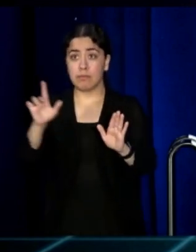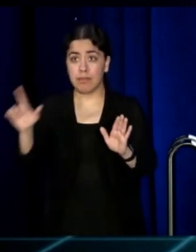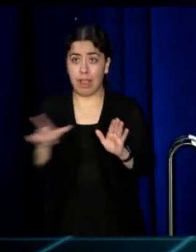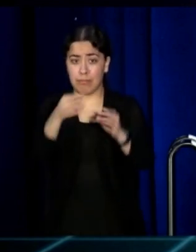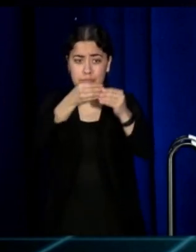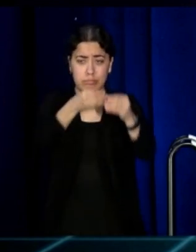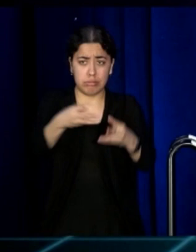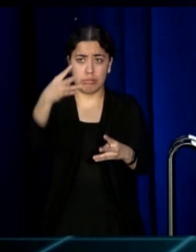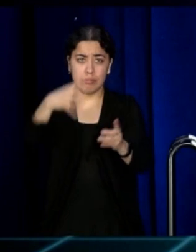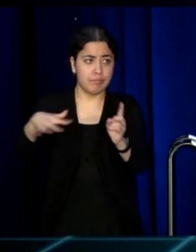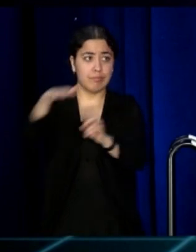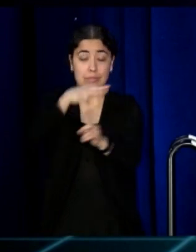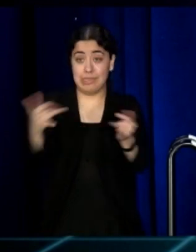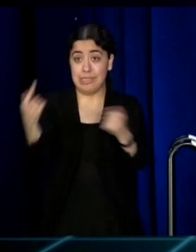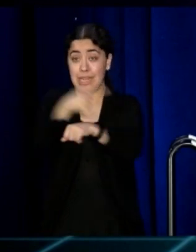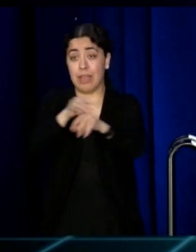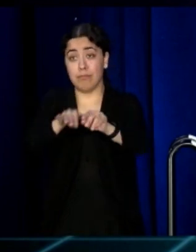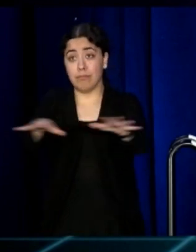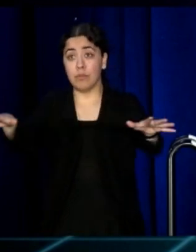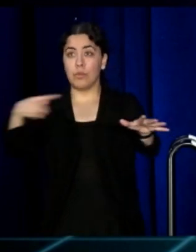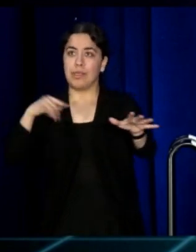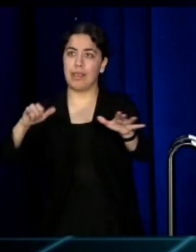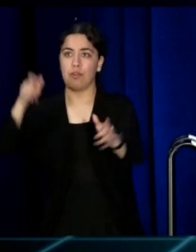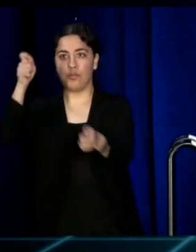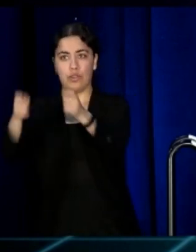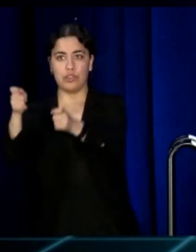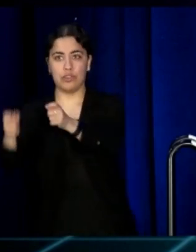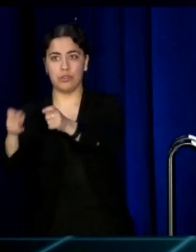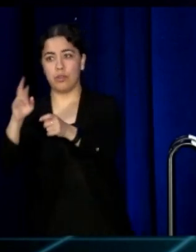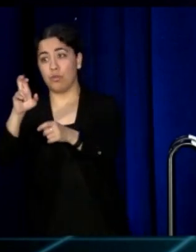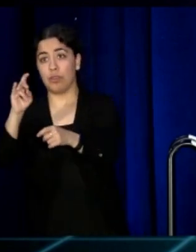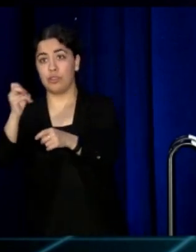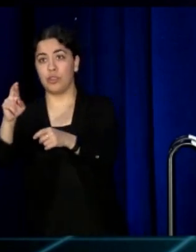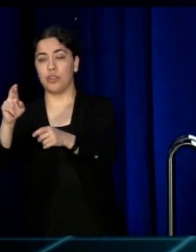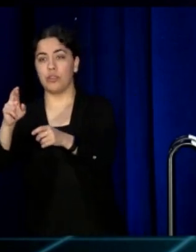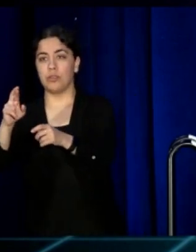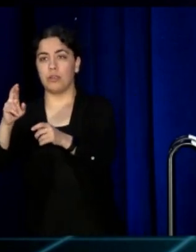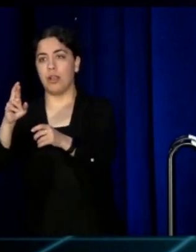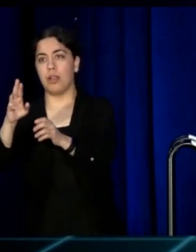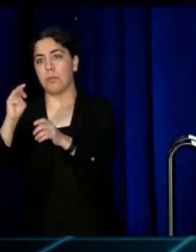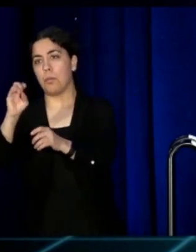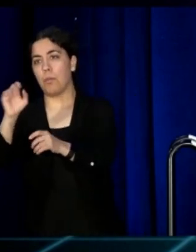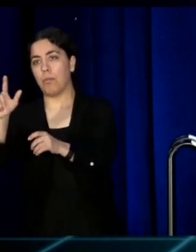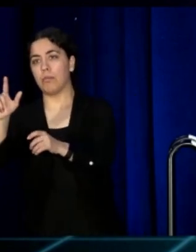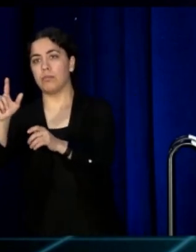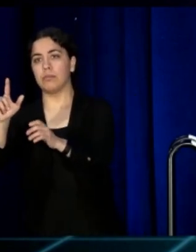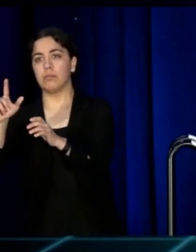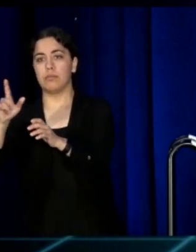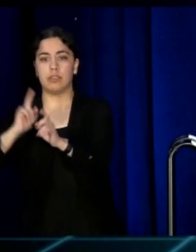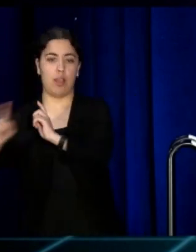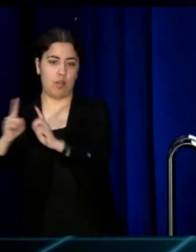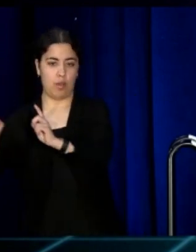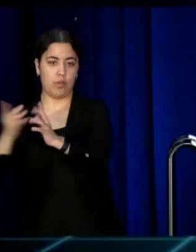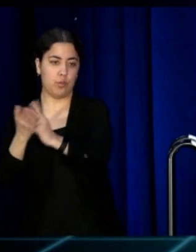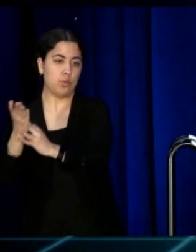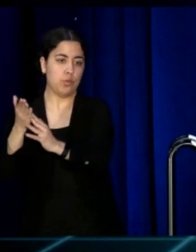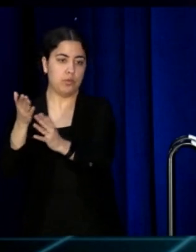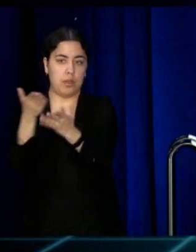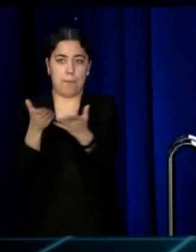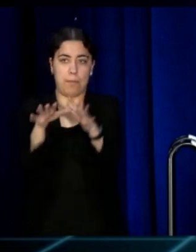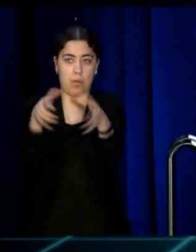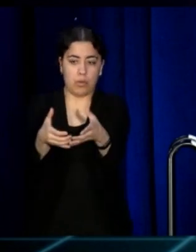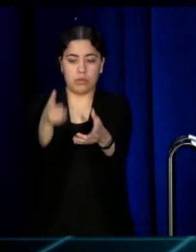libraries in the ecosystem today that let us do things like render a modal dialog just by rendering a component. And that was really hard a long time